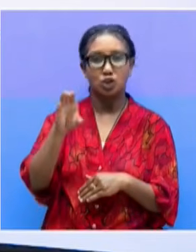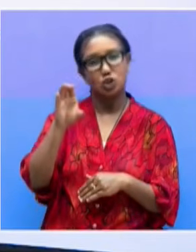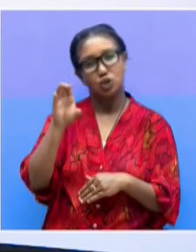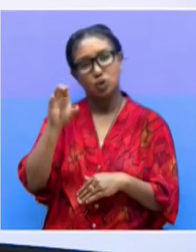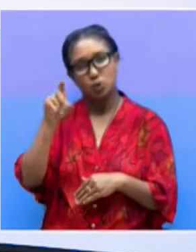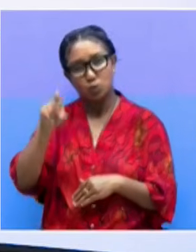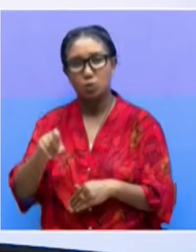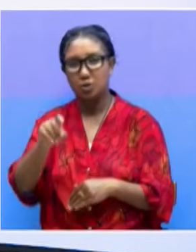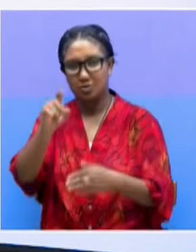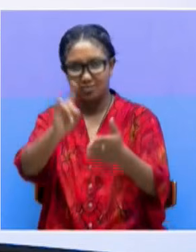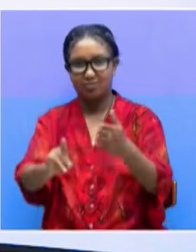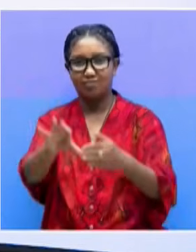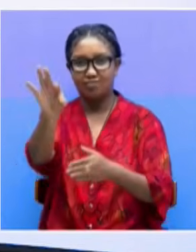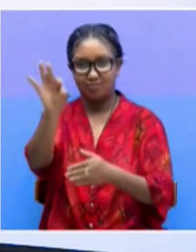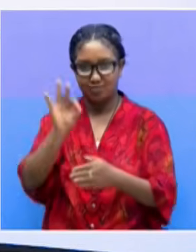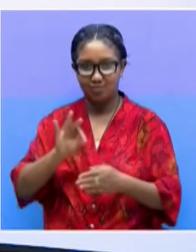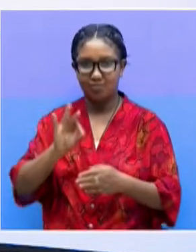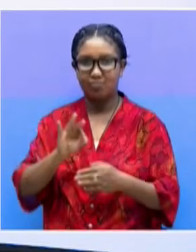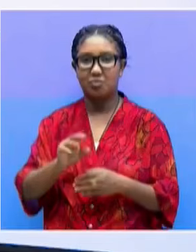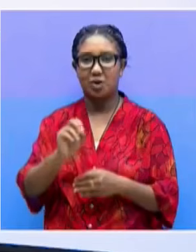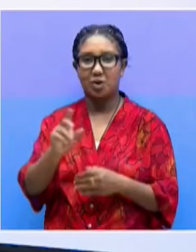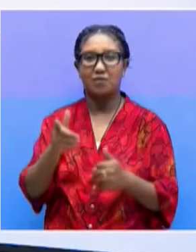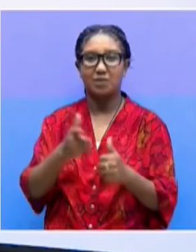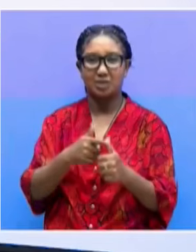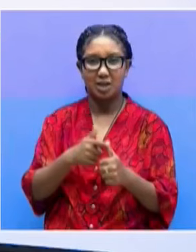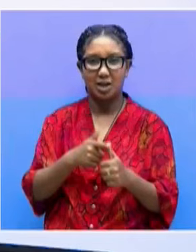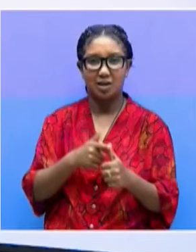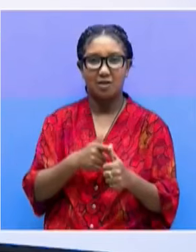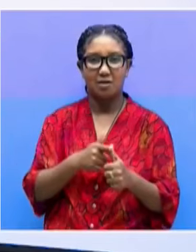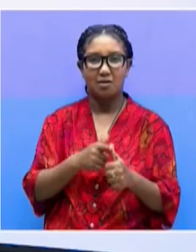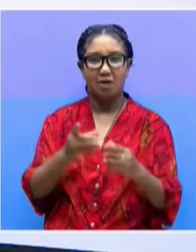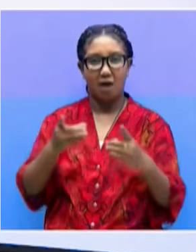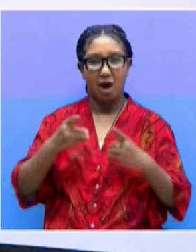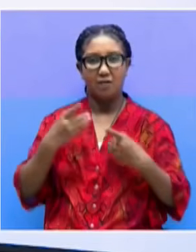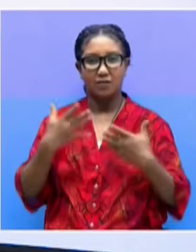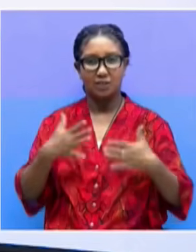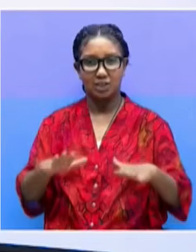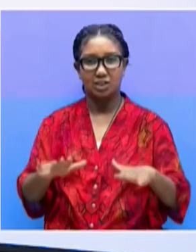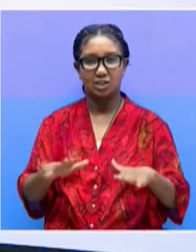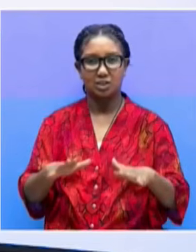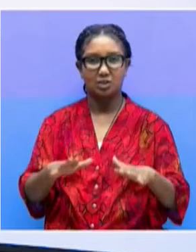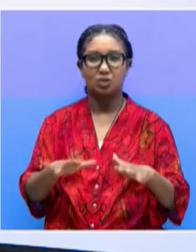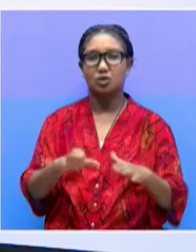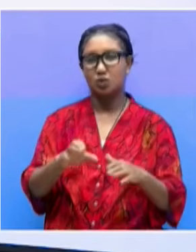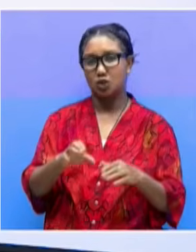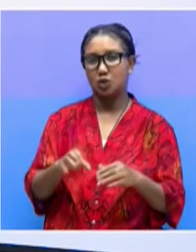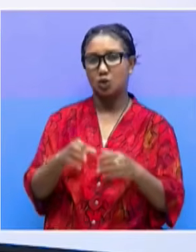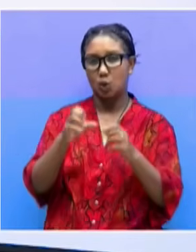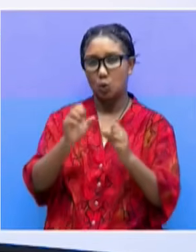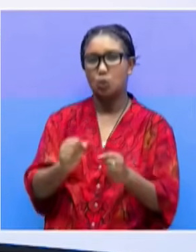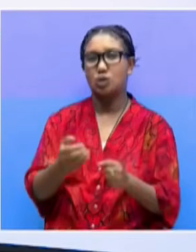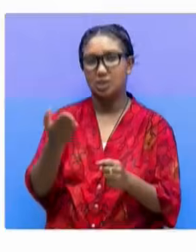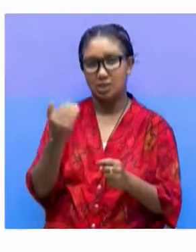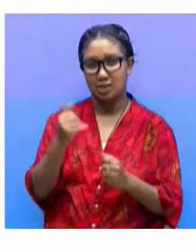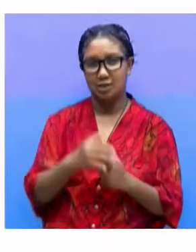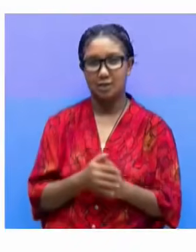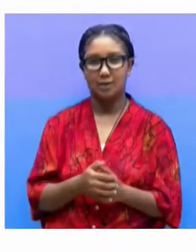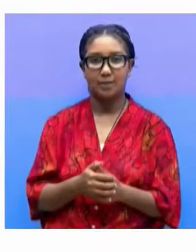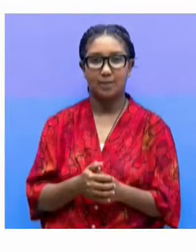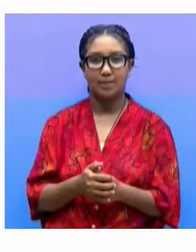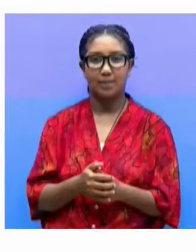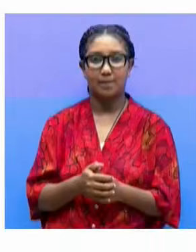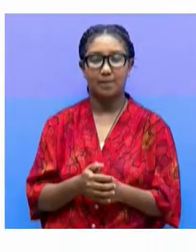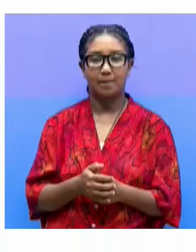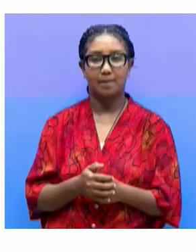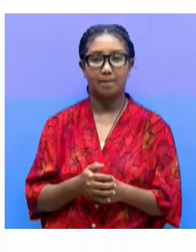could. Yes? Okay. On the first one, we have used had, so this time let's make it could. We could.